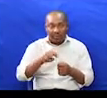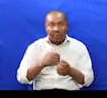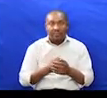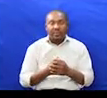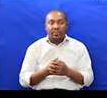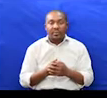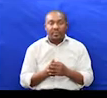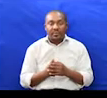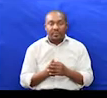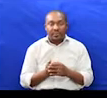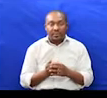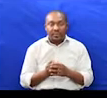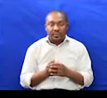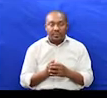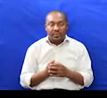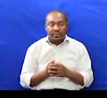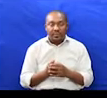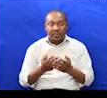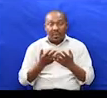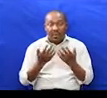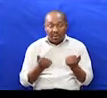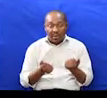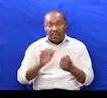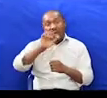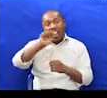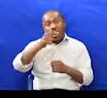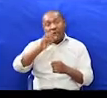atom consists